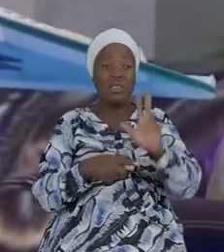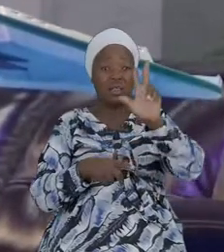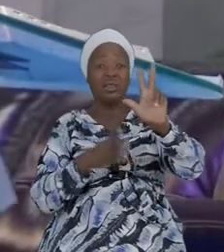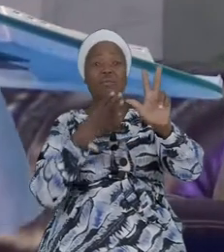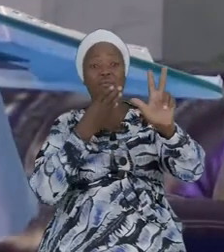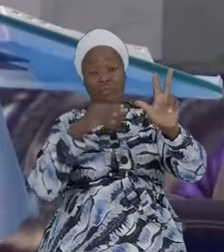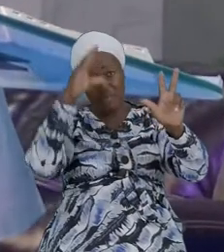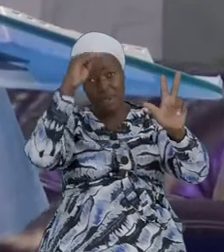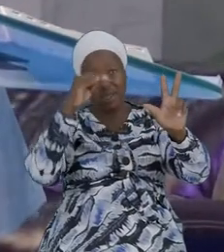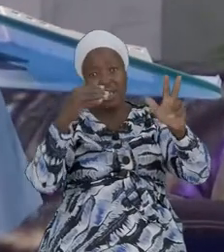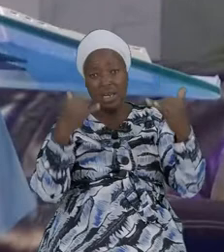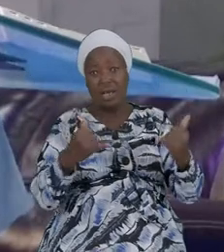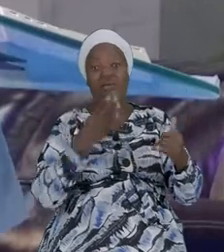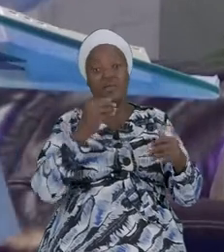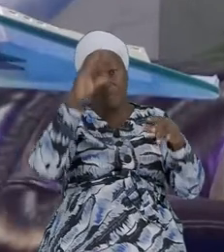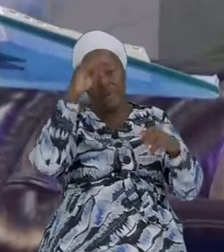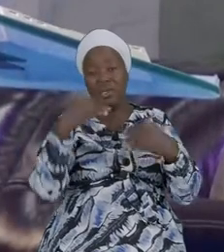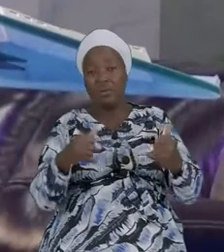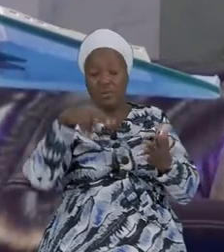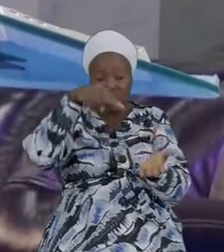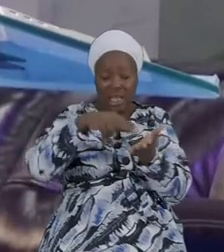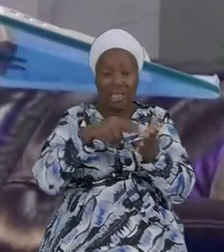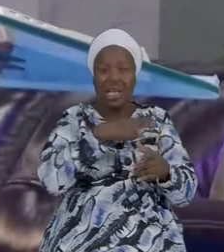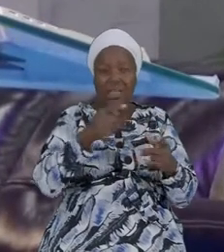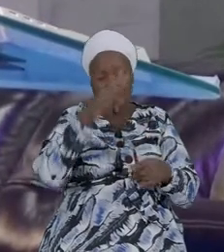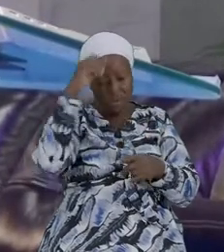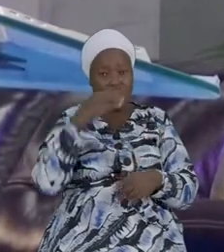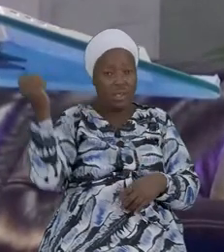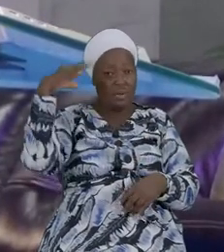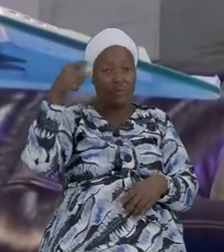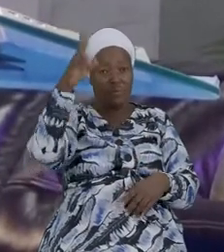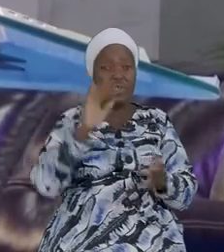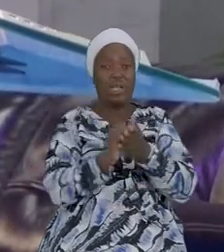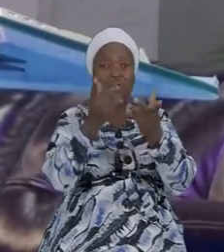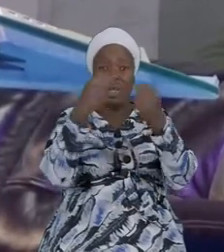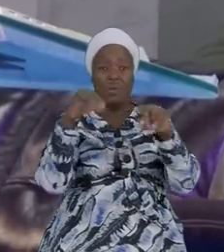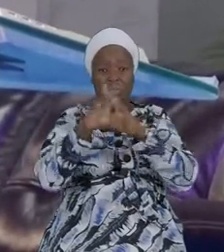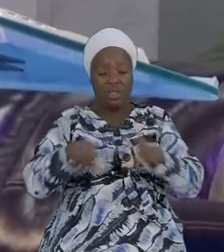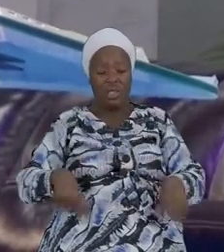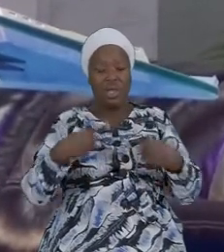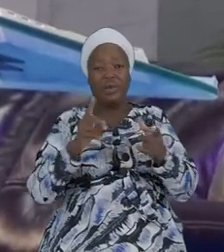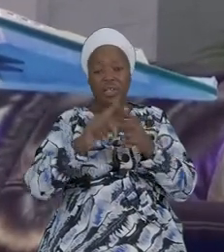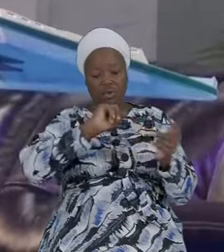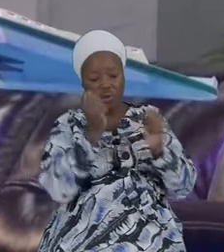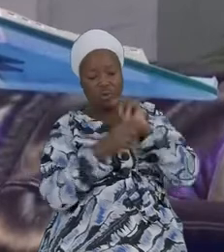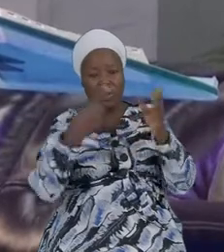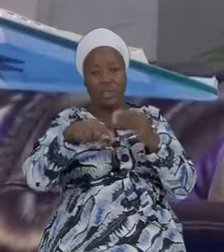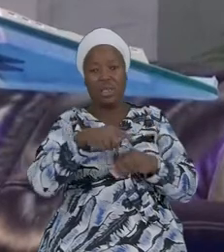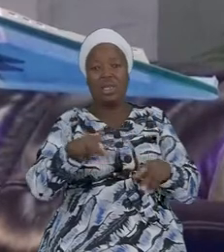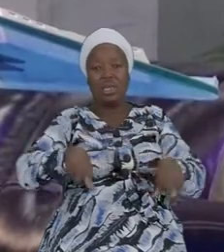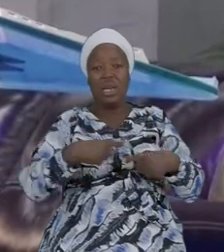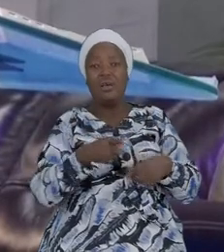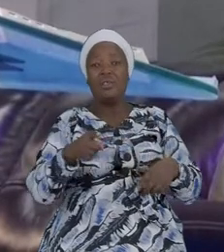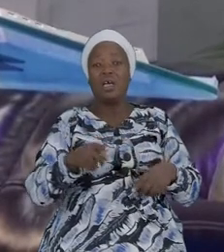The grace of God that came to their lives and turned their lives around, and they became